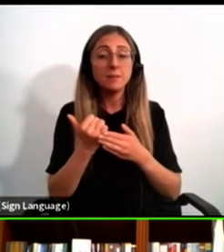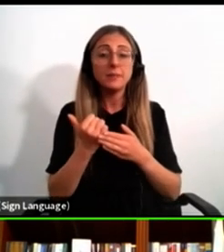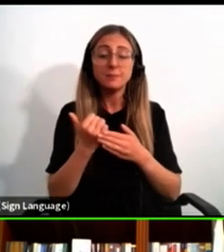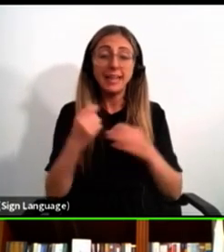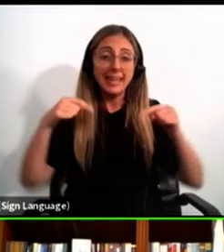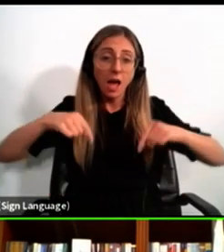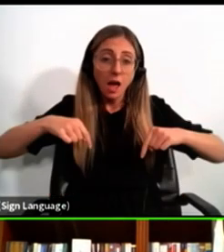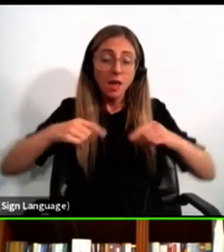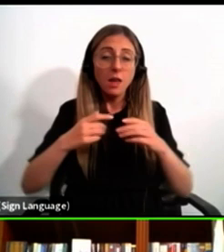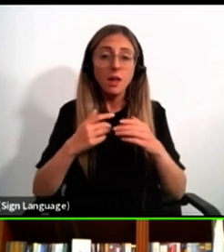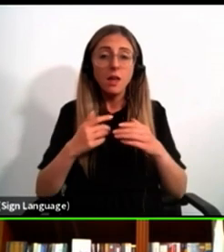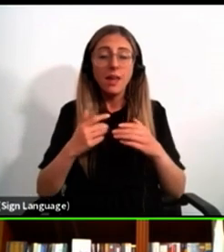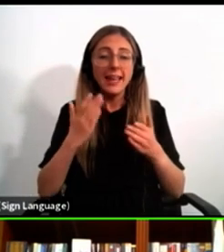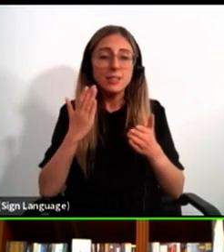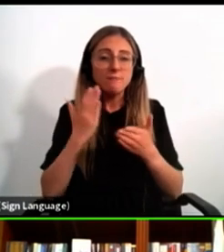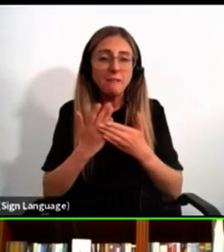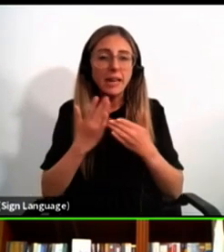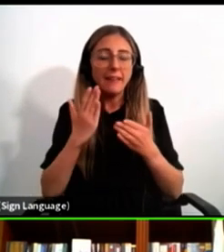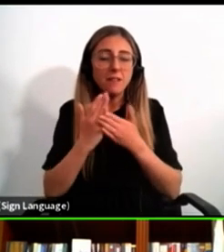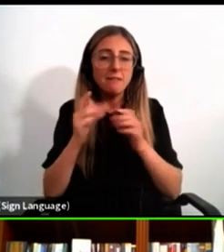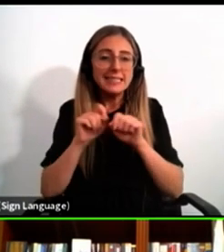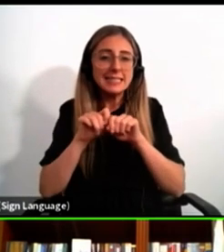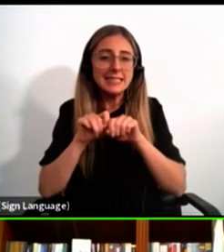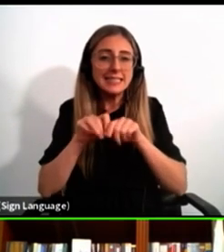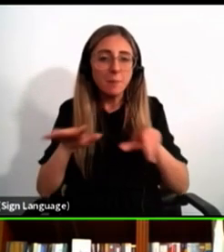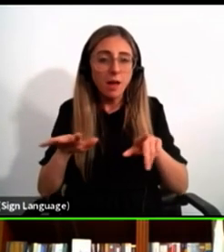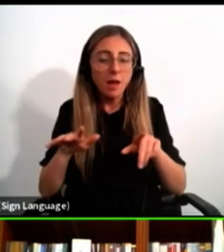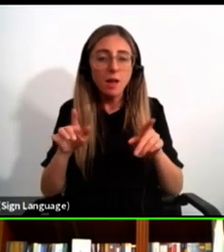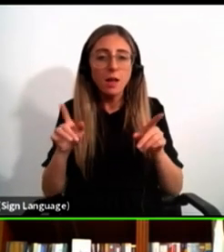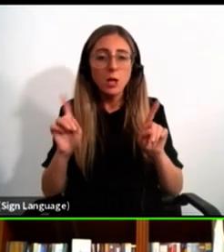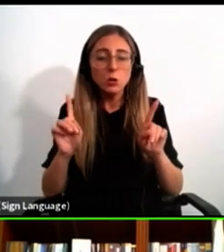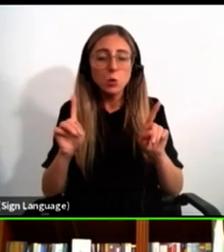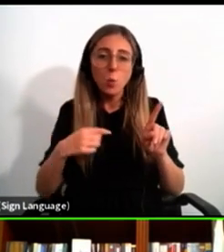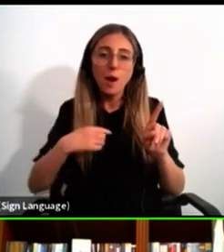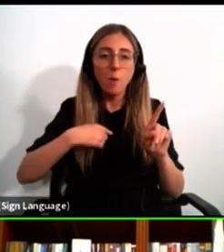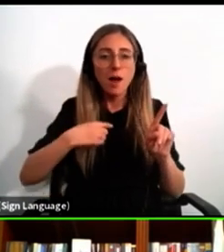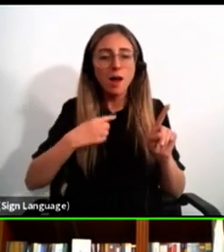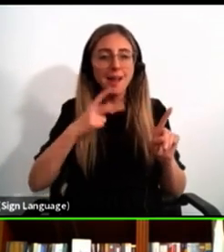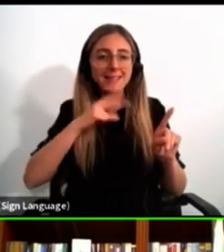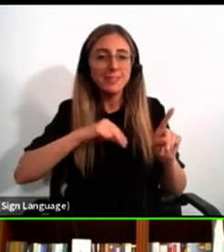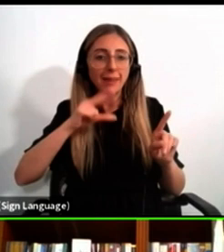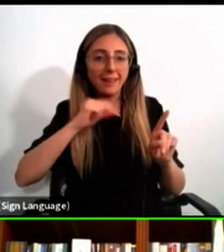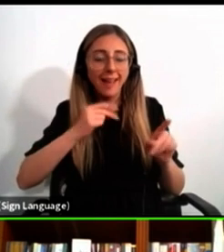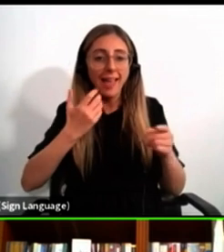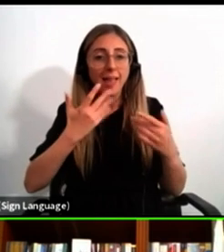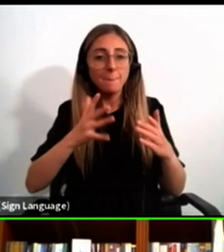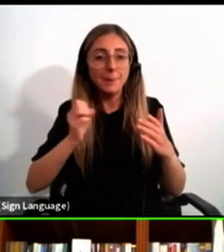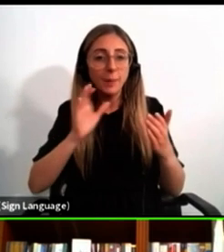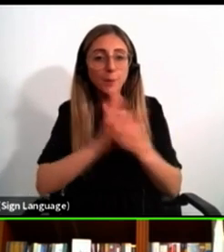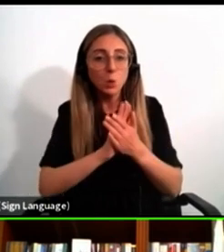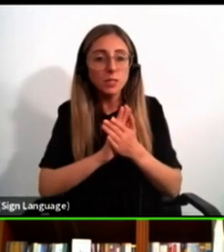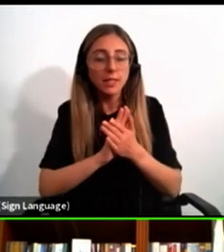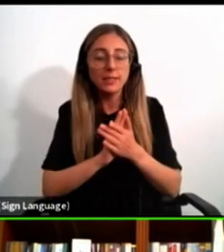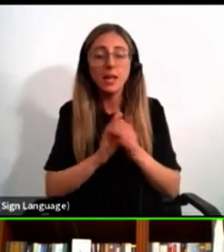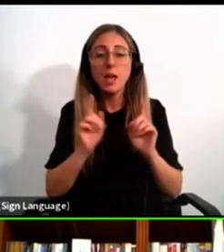is very, very close to what our keynote speaker has postulated. The